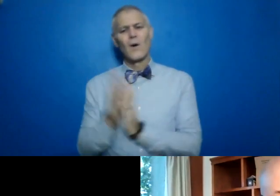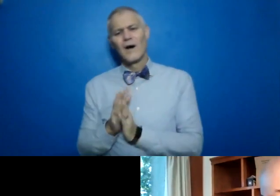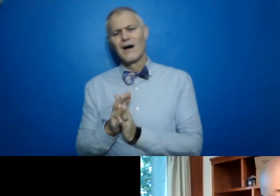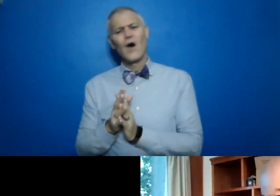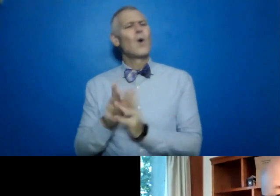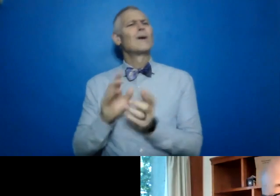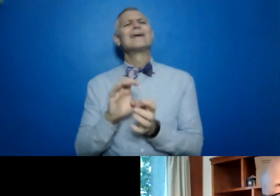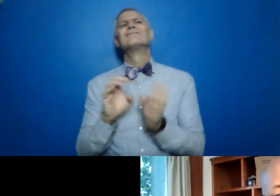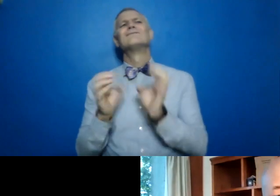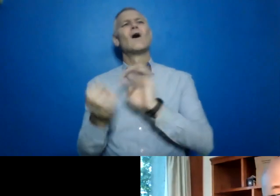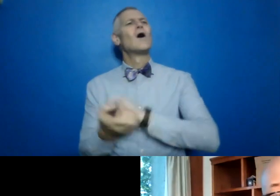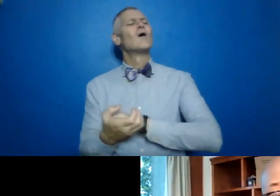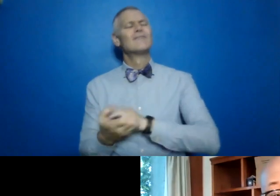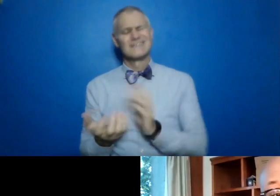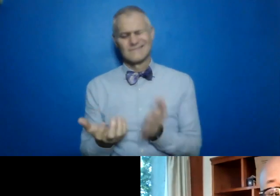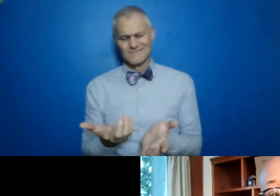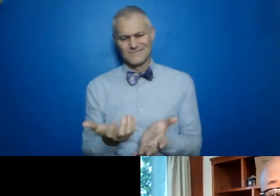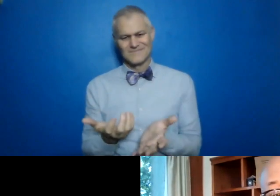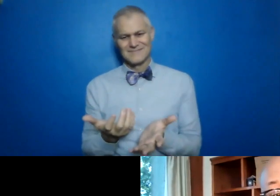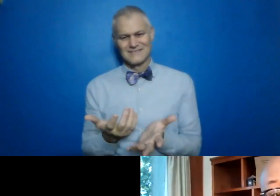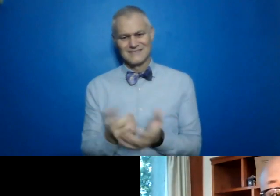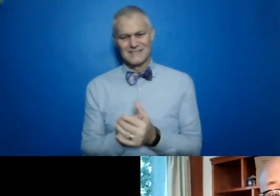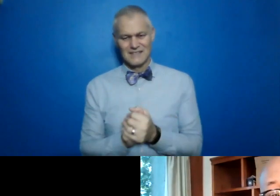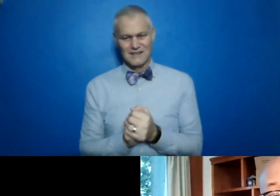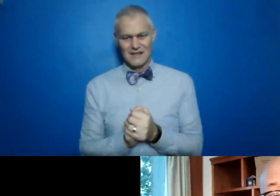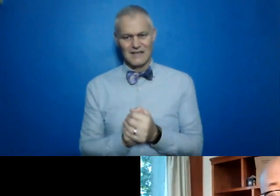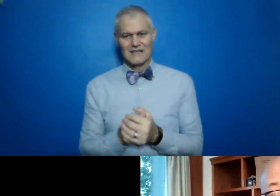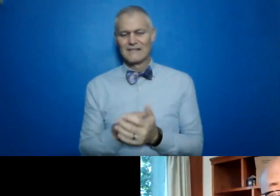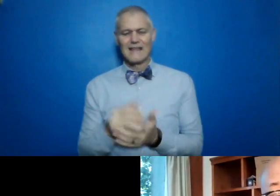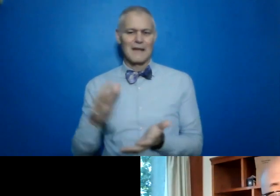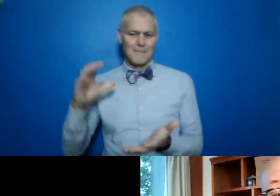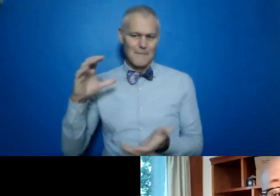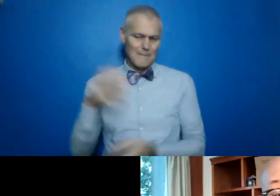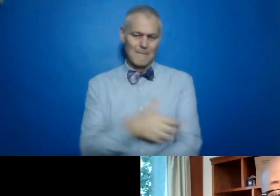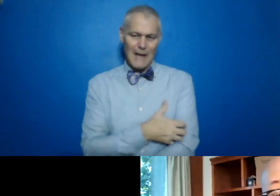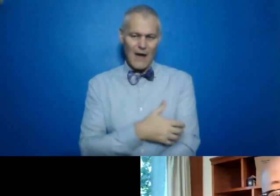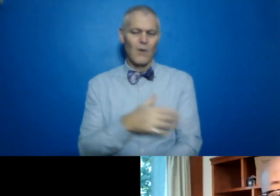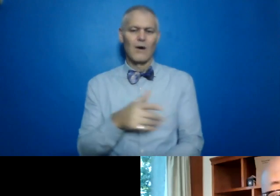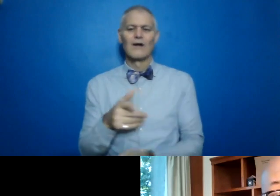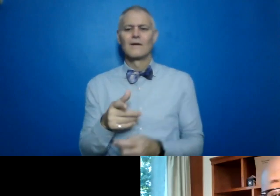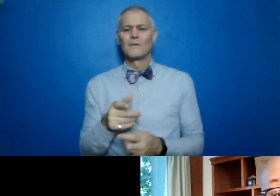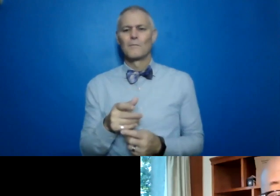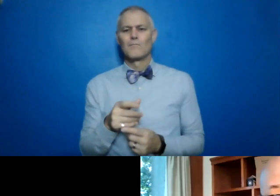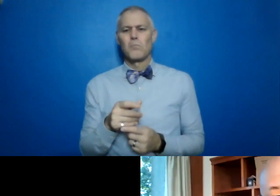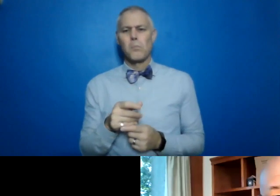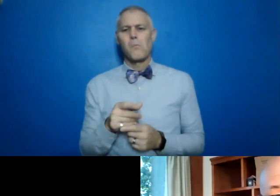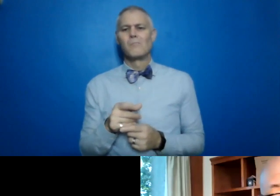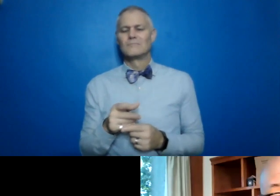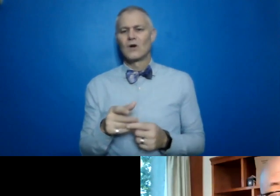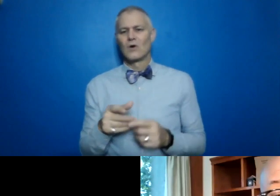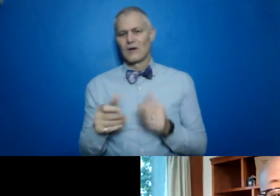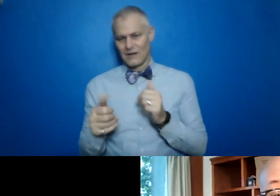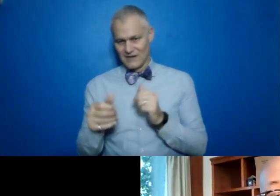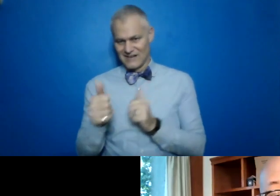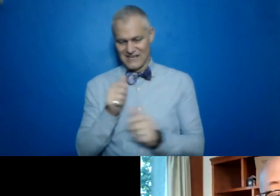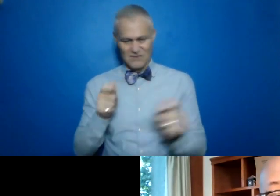evolving, it kind of takes away some of the power that they otherwise are operating in,